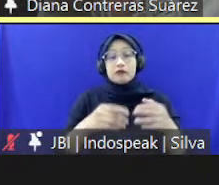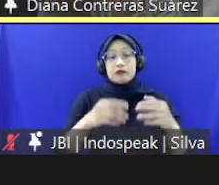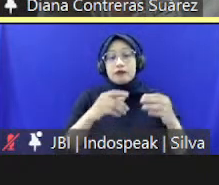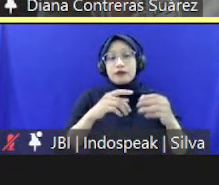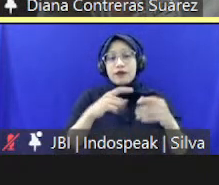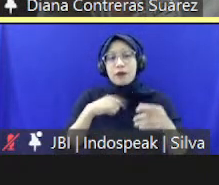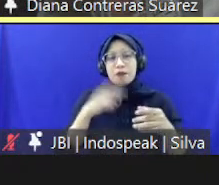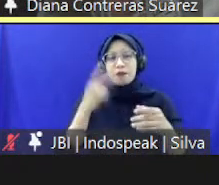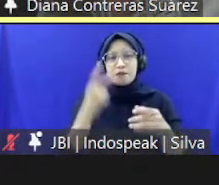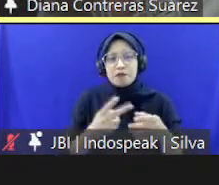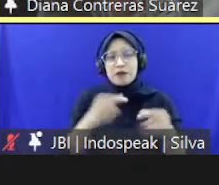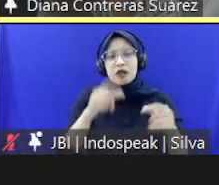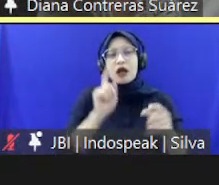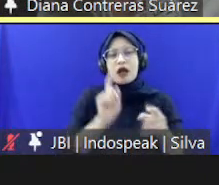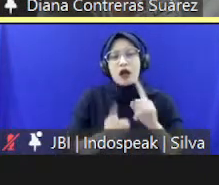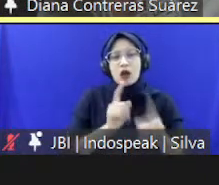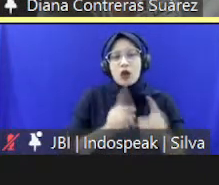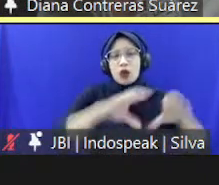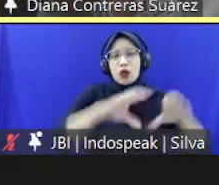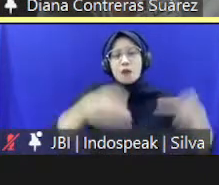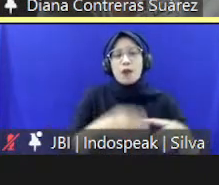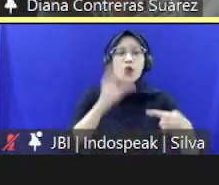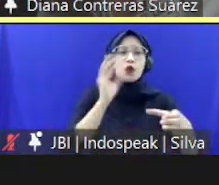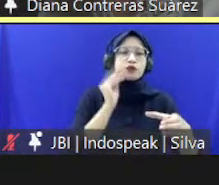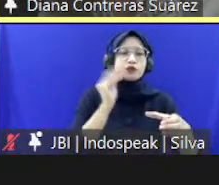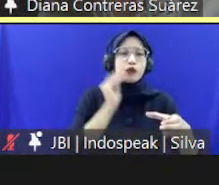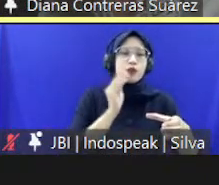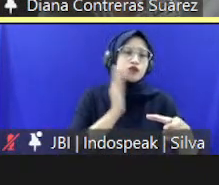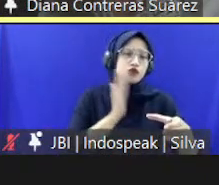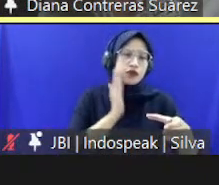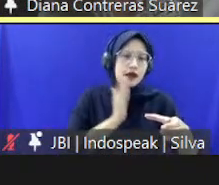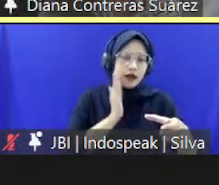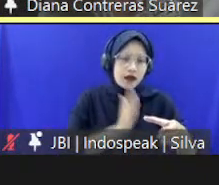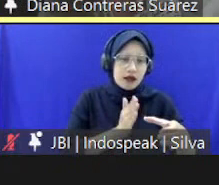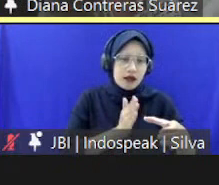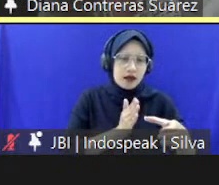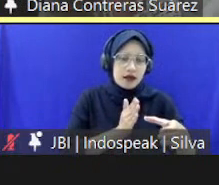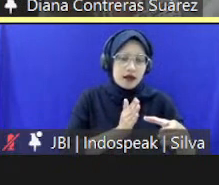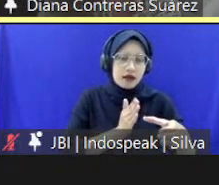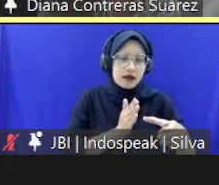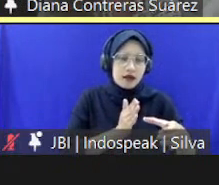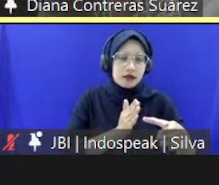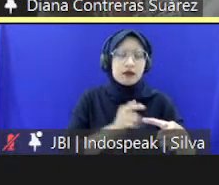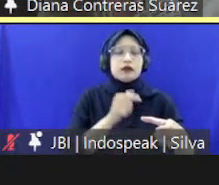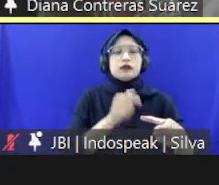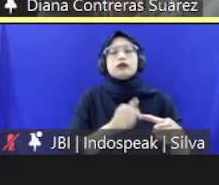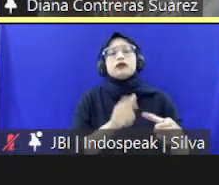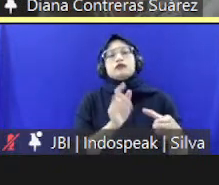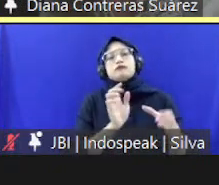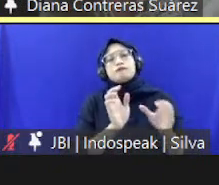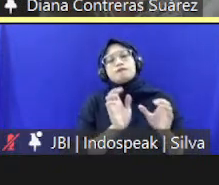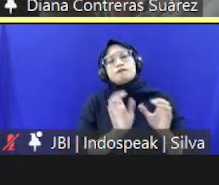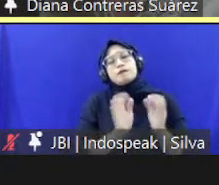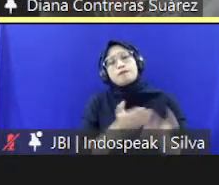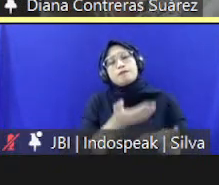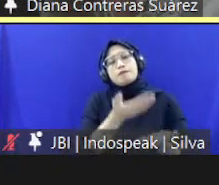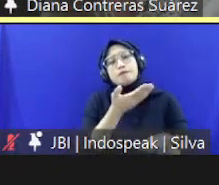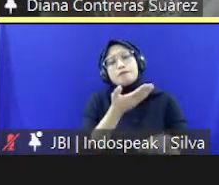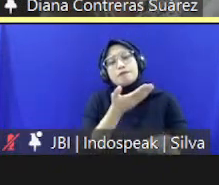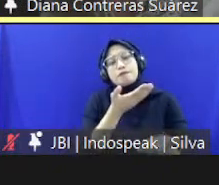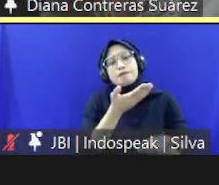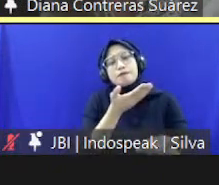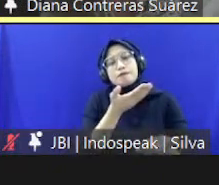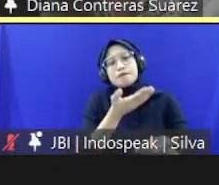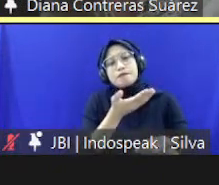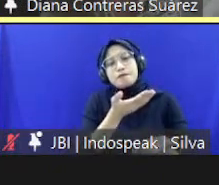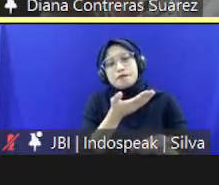find is that for the younger cohort, where most demand it's probably prevalent, is where the